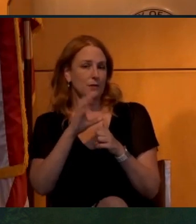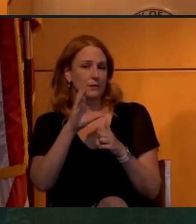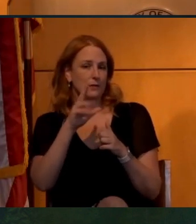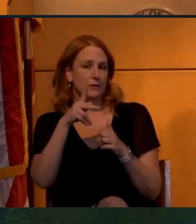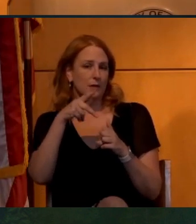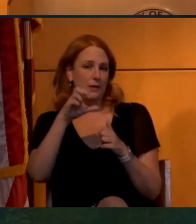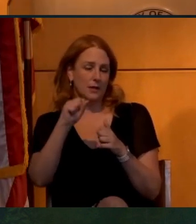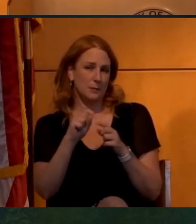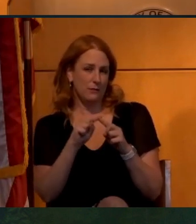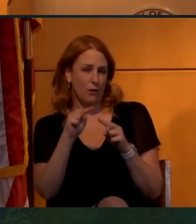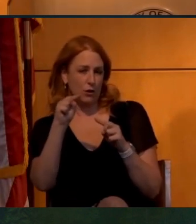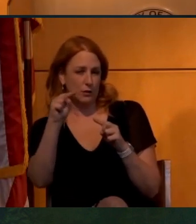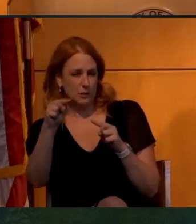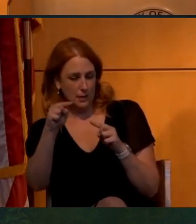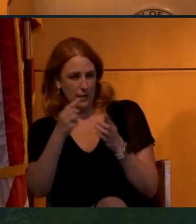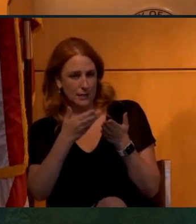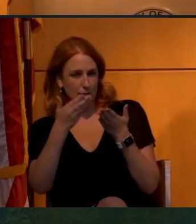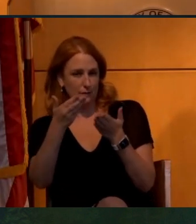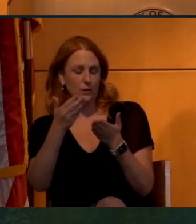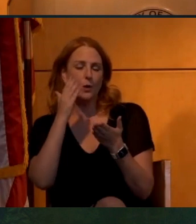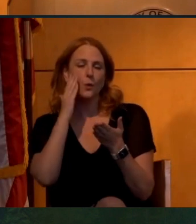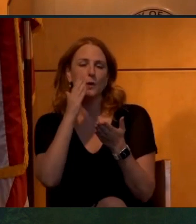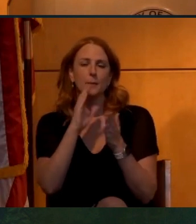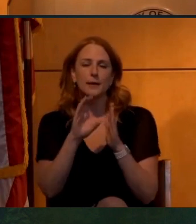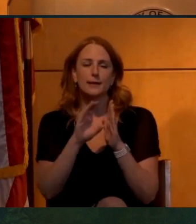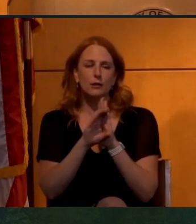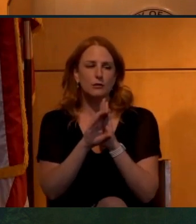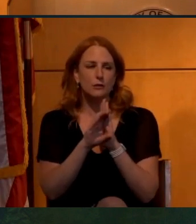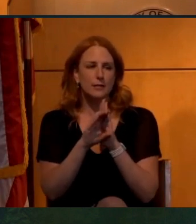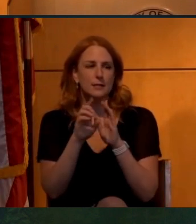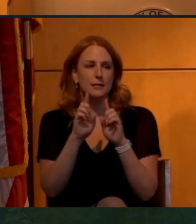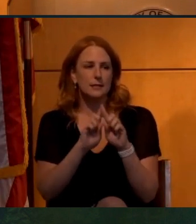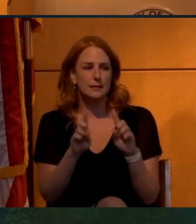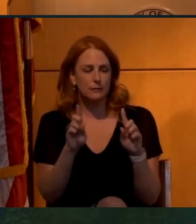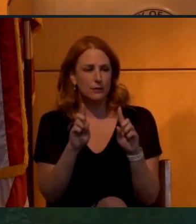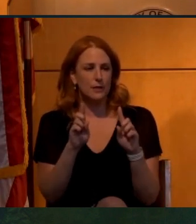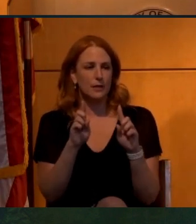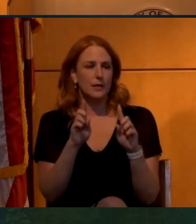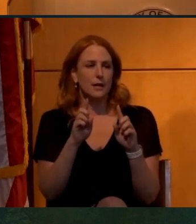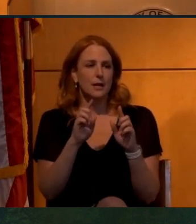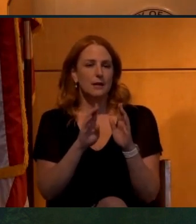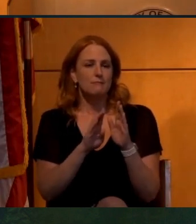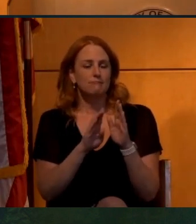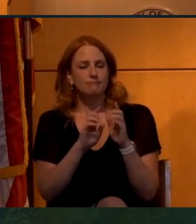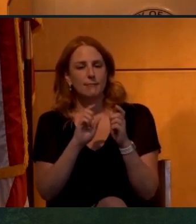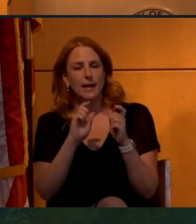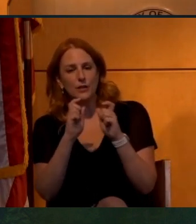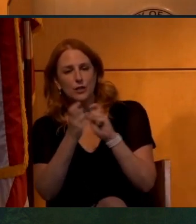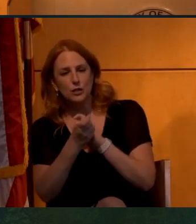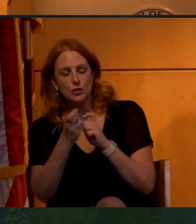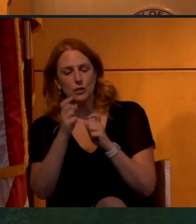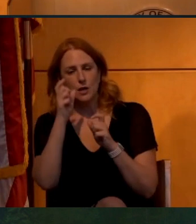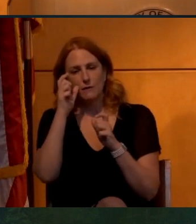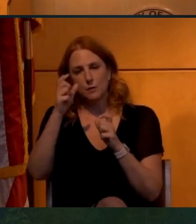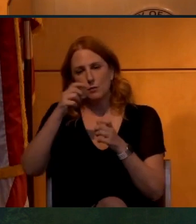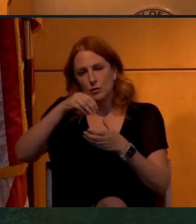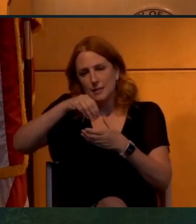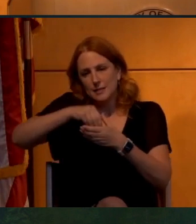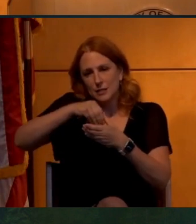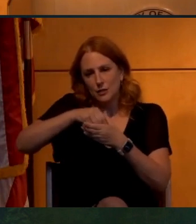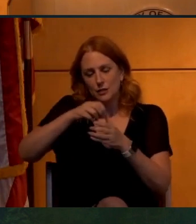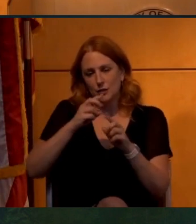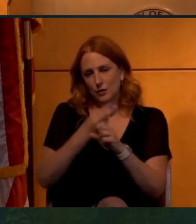delivery. And so those payloads will be characterizing the differentiation and evolution of the moon's interior using a variety of